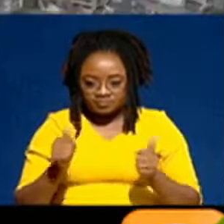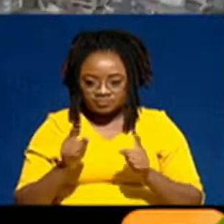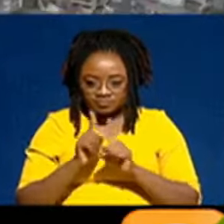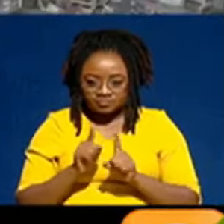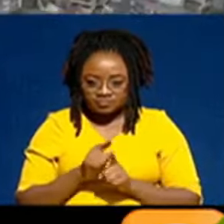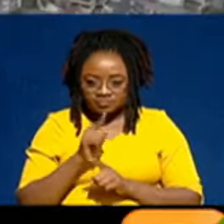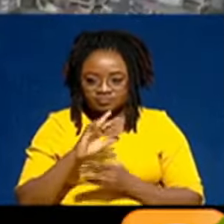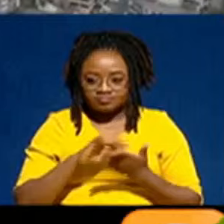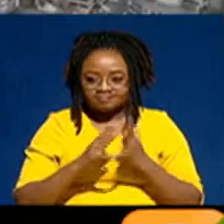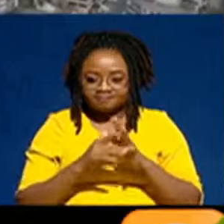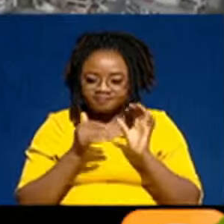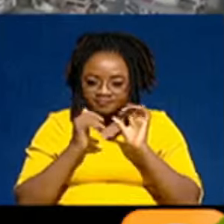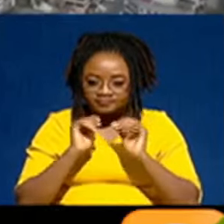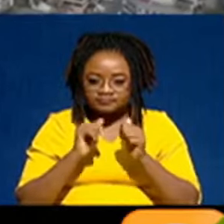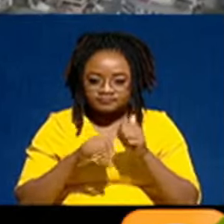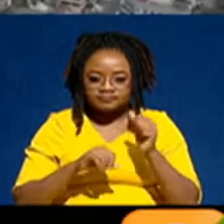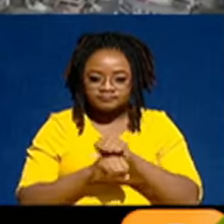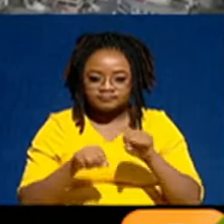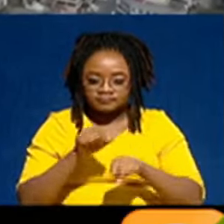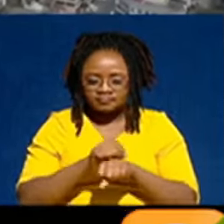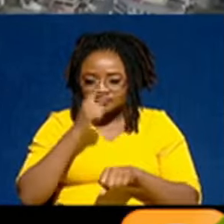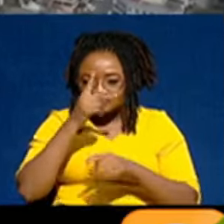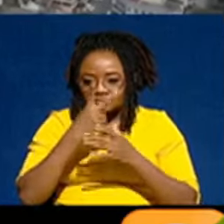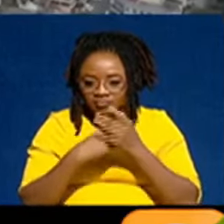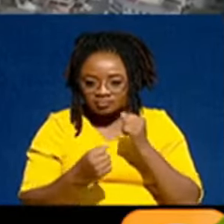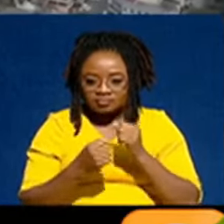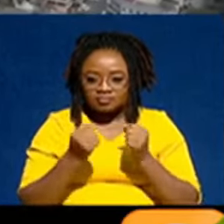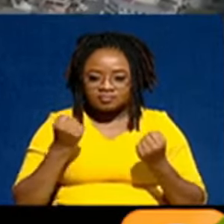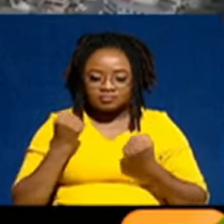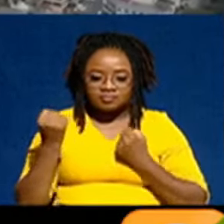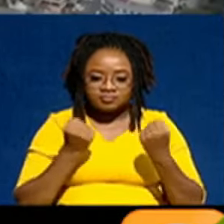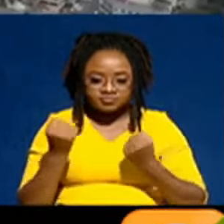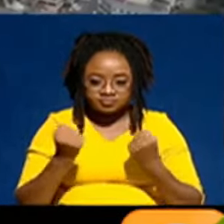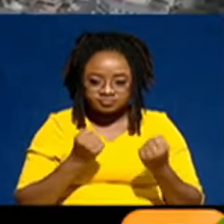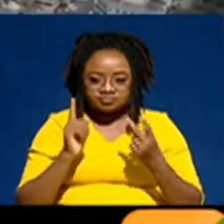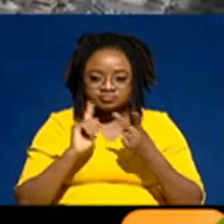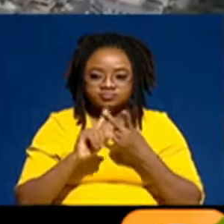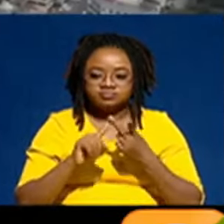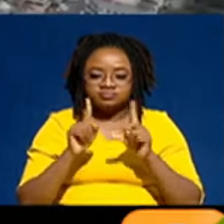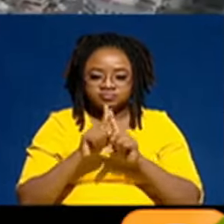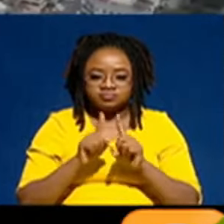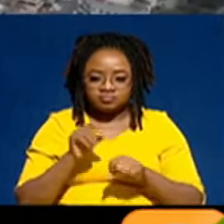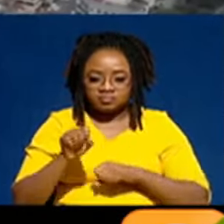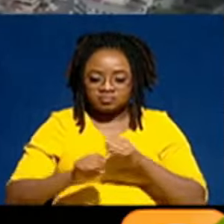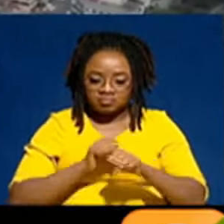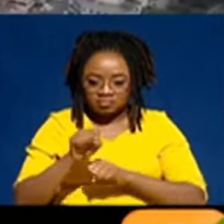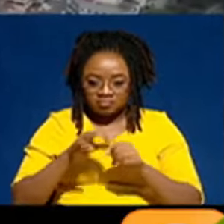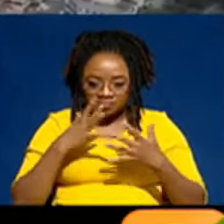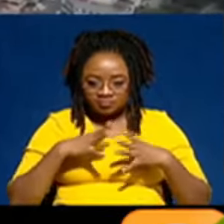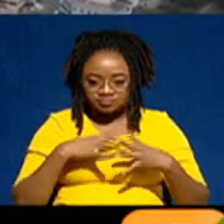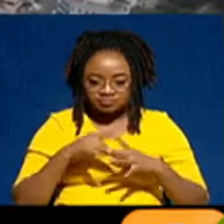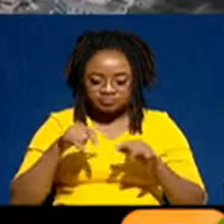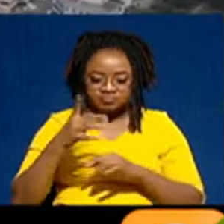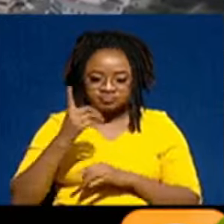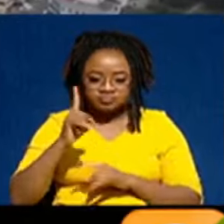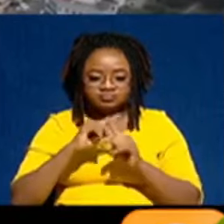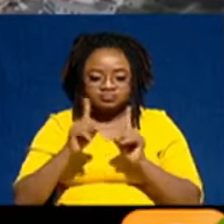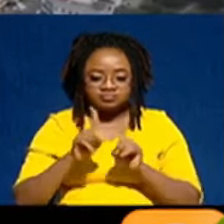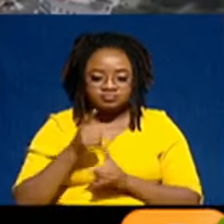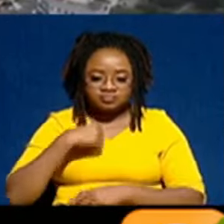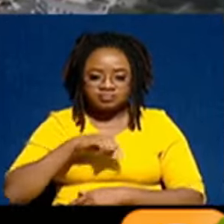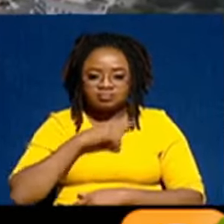proper infrastructure, both for vehicles, but also for the walking and the cycling mwananchi at the end of the day. But we also need, and